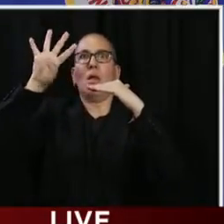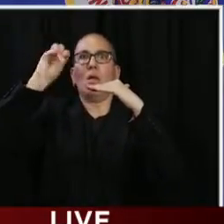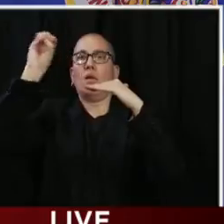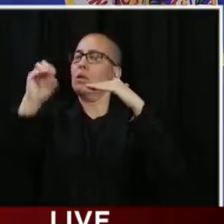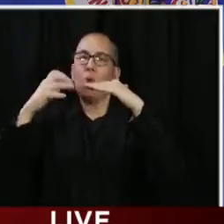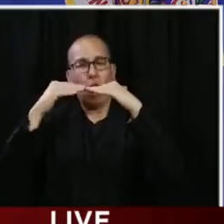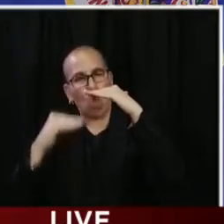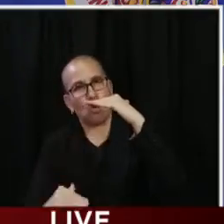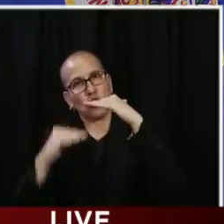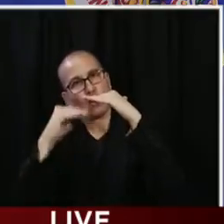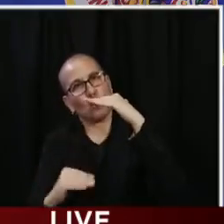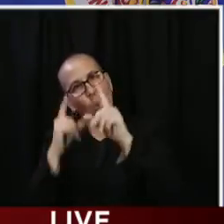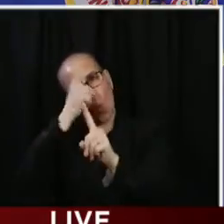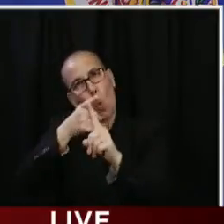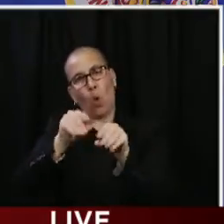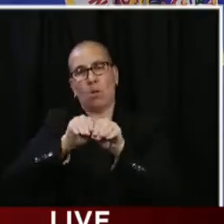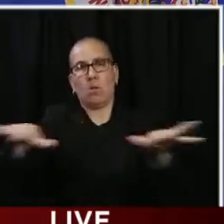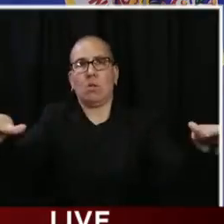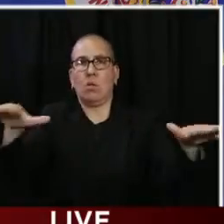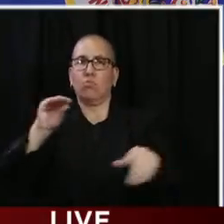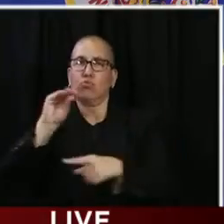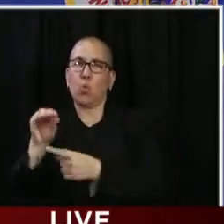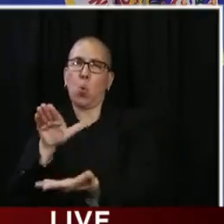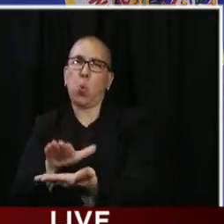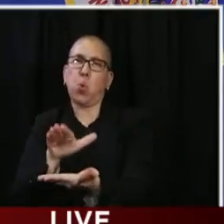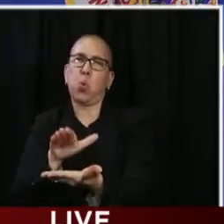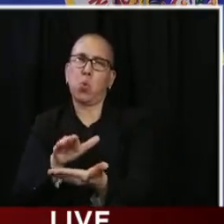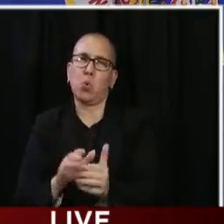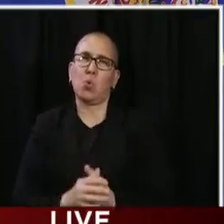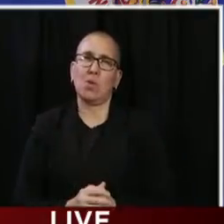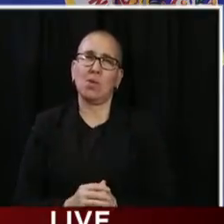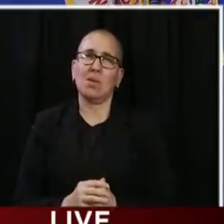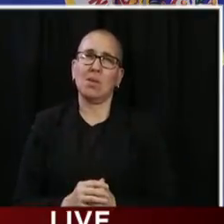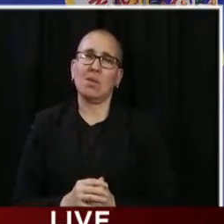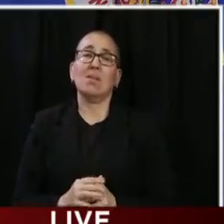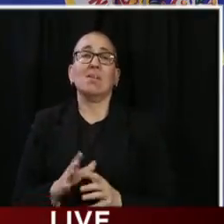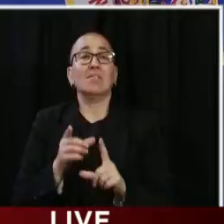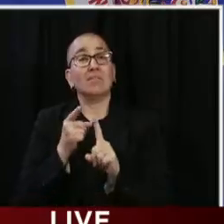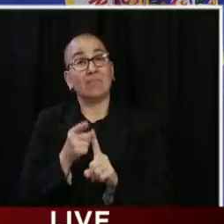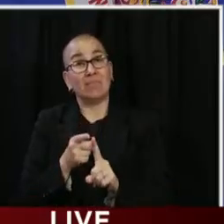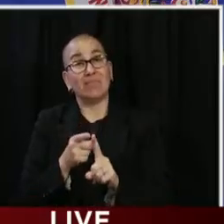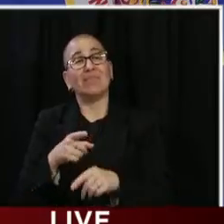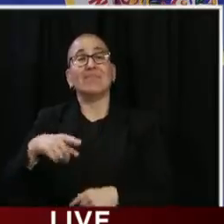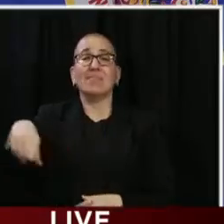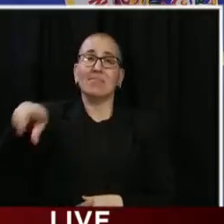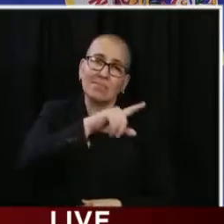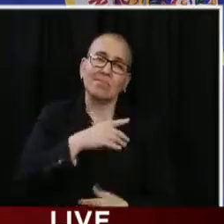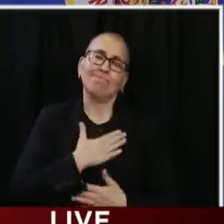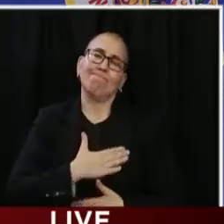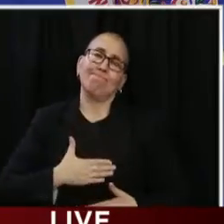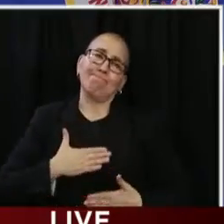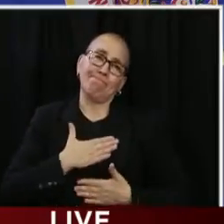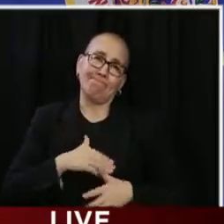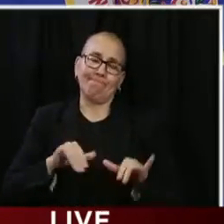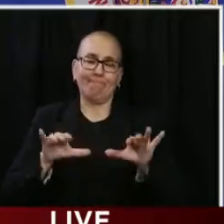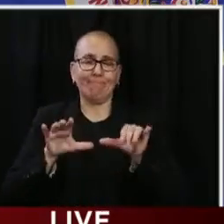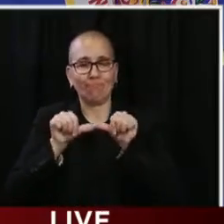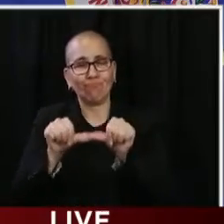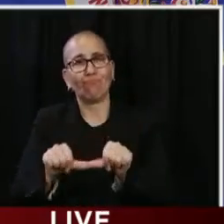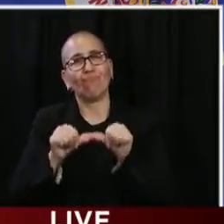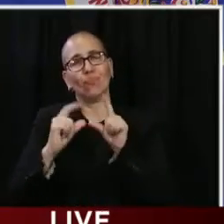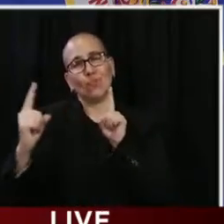keep the social distancing and that we take a very measured move today. And so I really want to appreciate